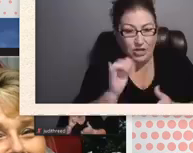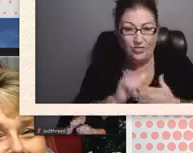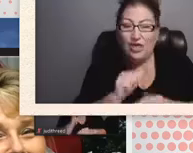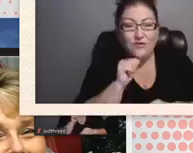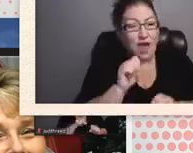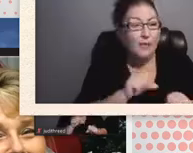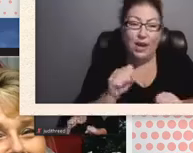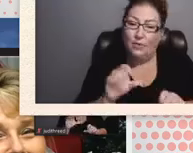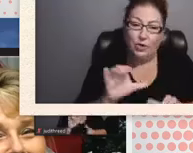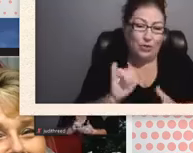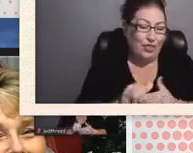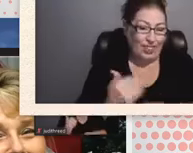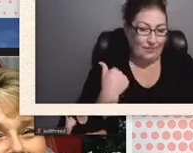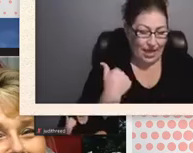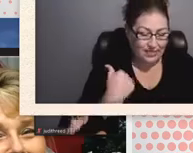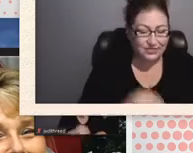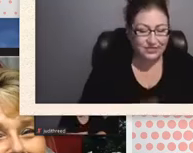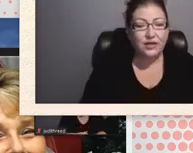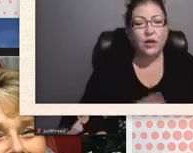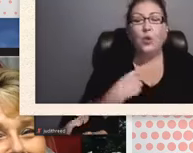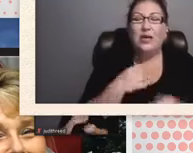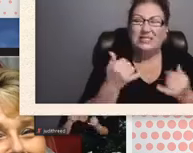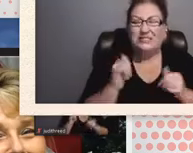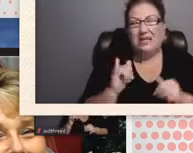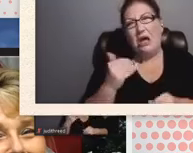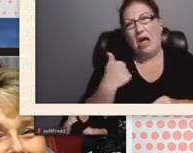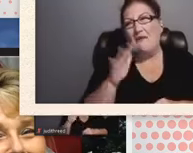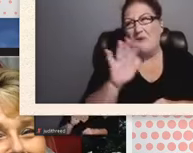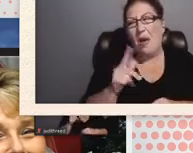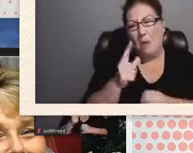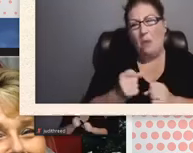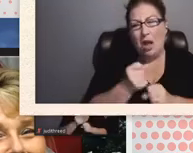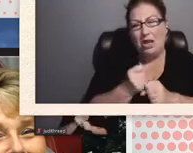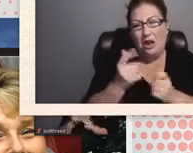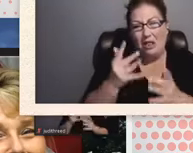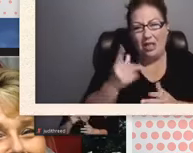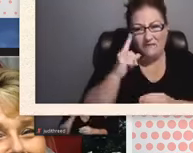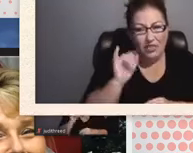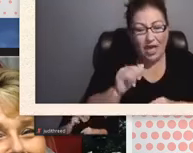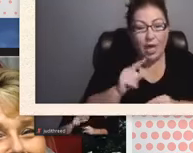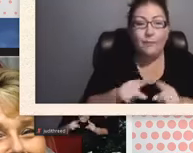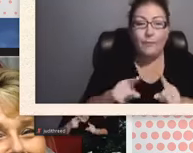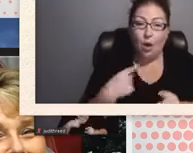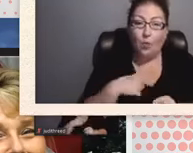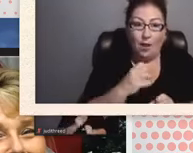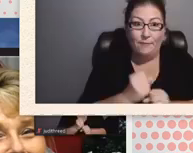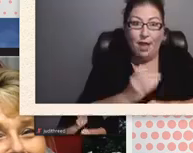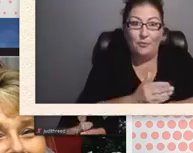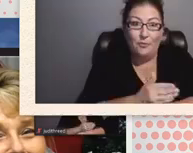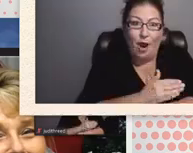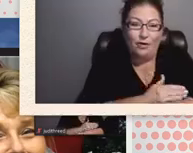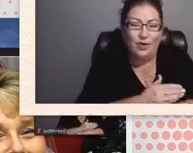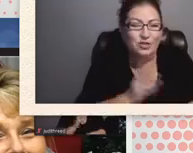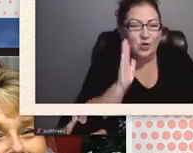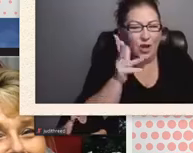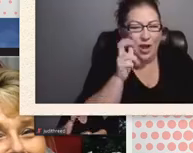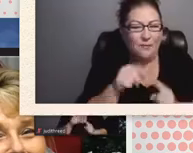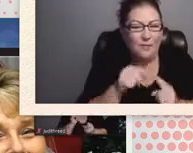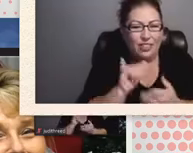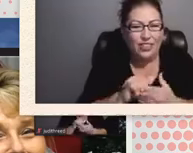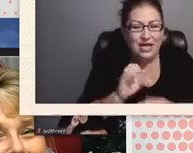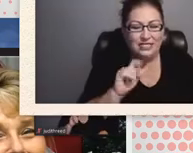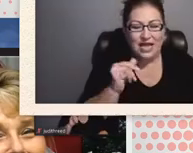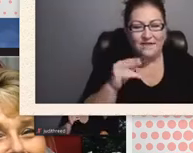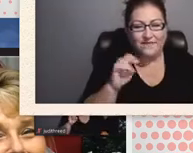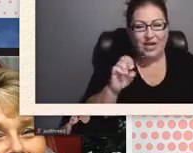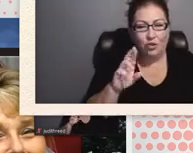in the past. We still have a year or so to go on that, but we're making great progress, and you're going to hear about that. Stephanie Rogers is also